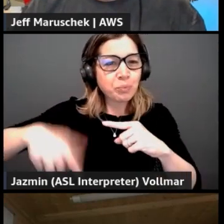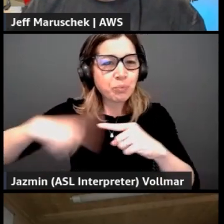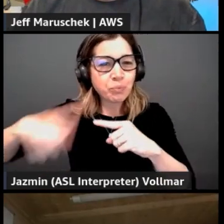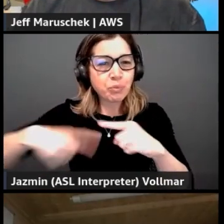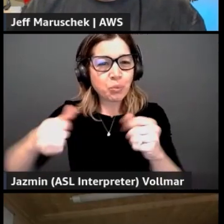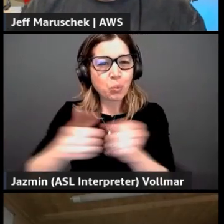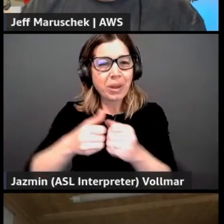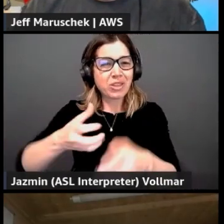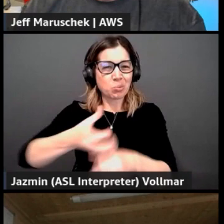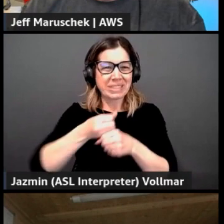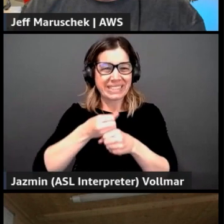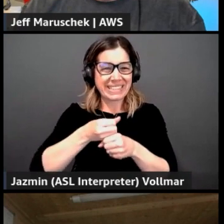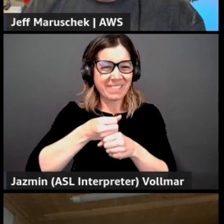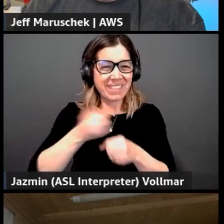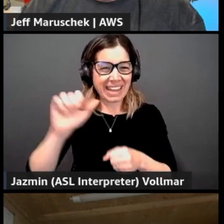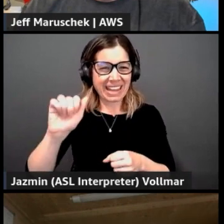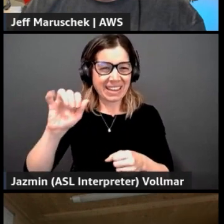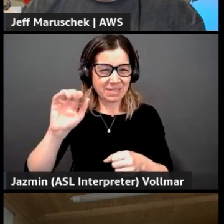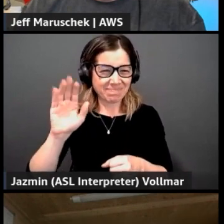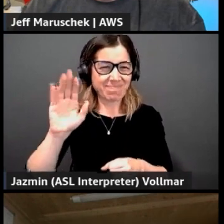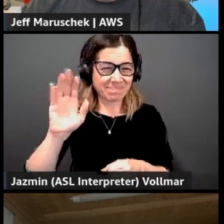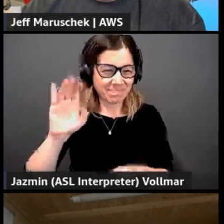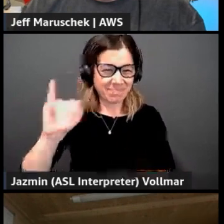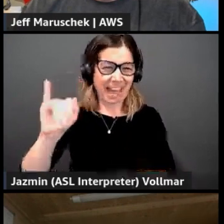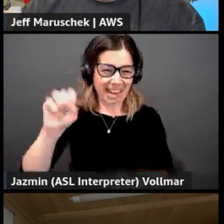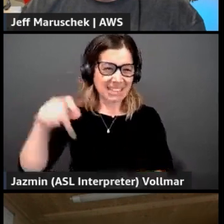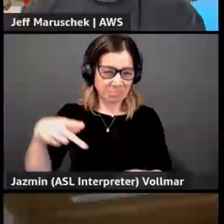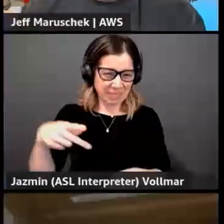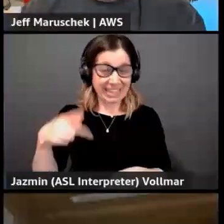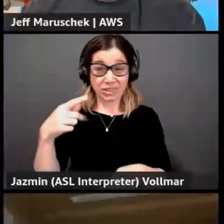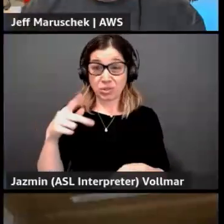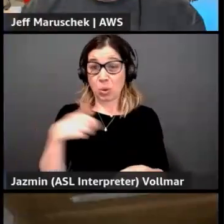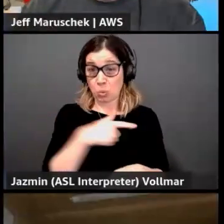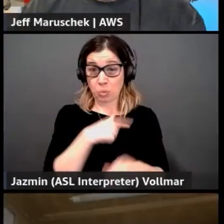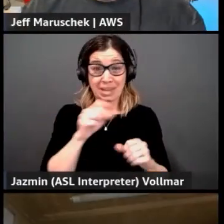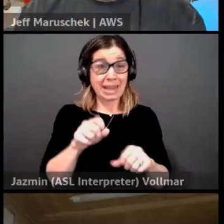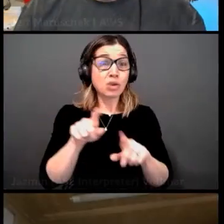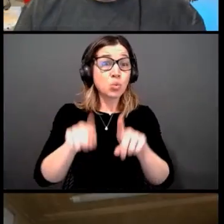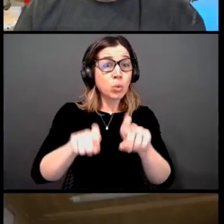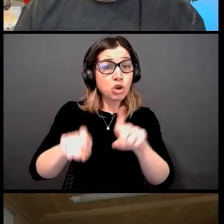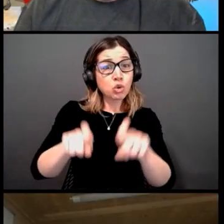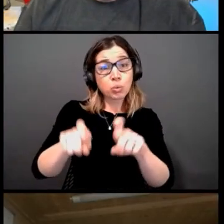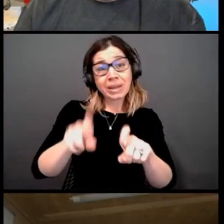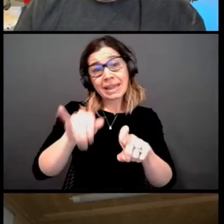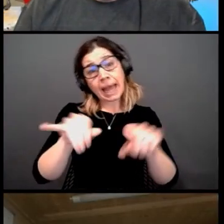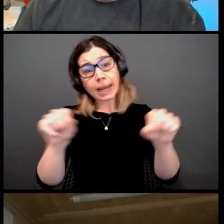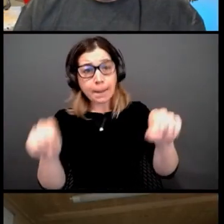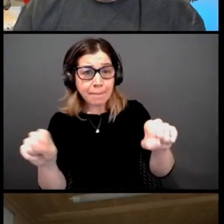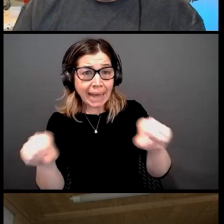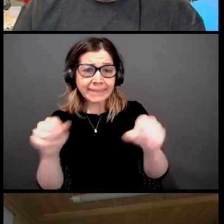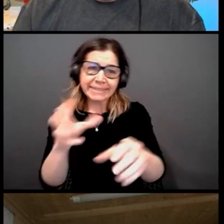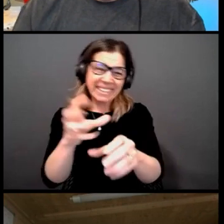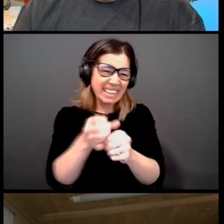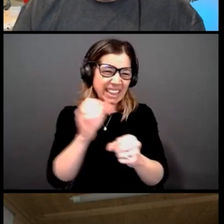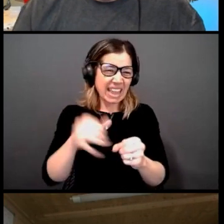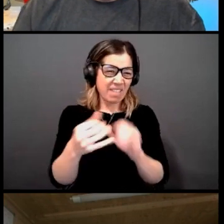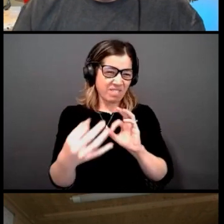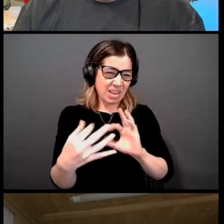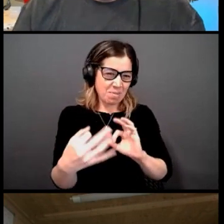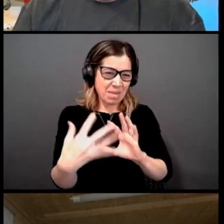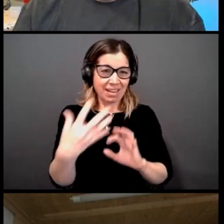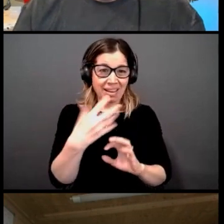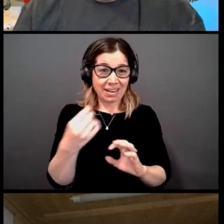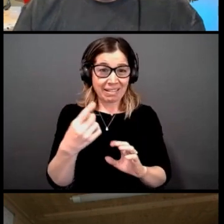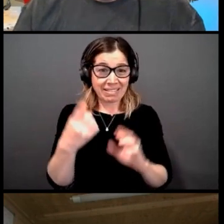receiving ESPs. So we're able to query the capacity. We're able to get that feedback. So there's a